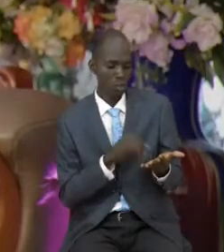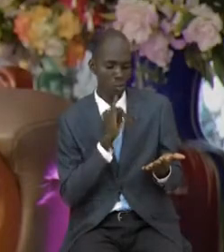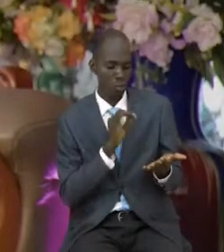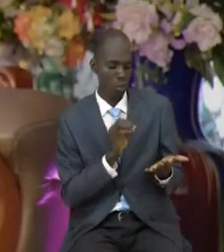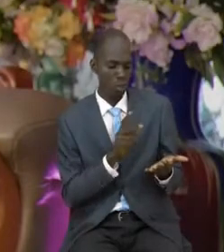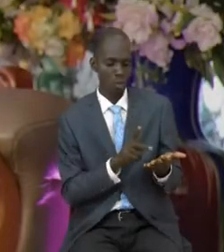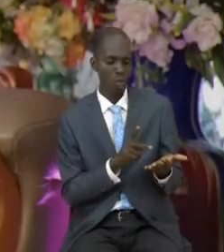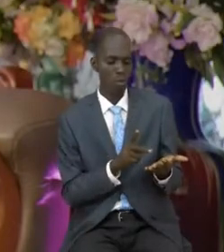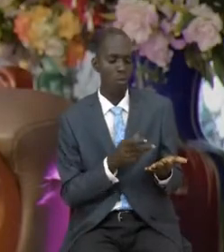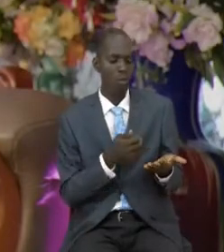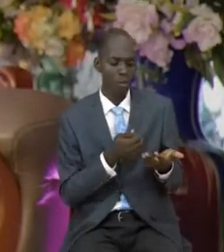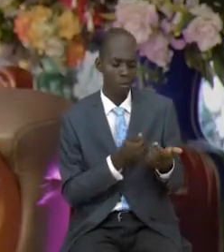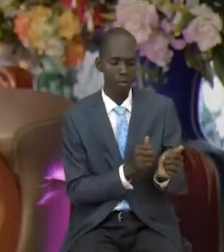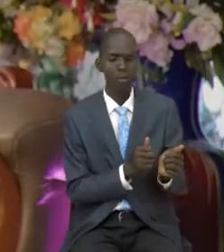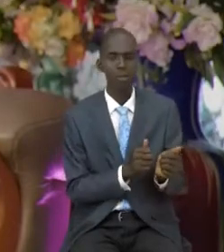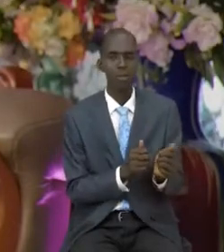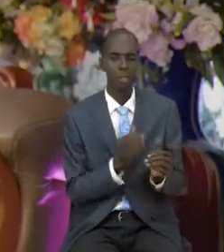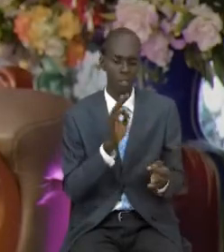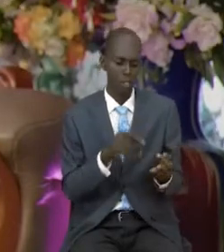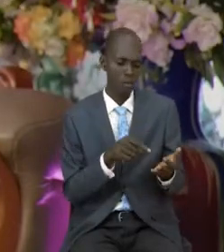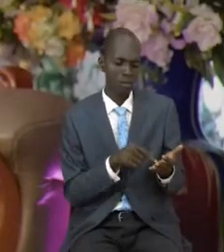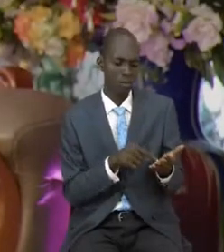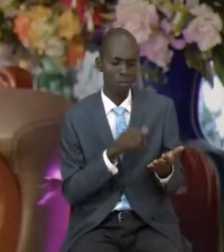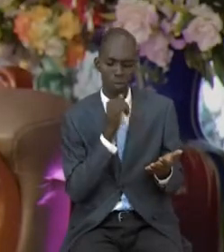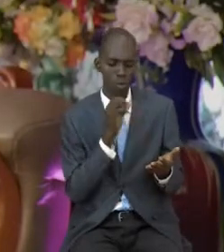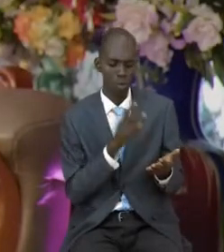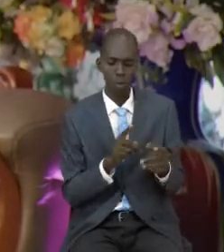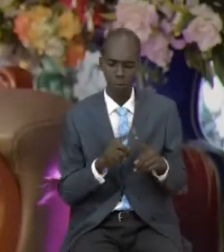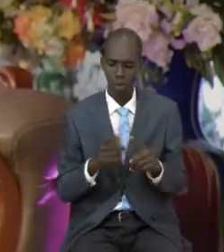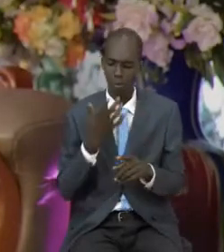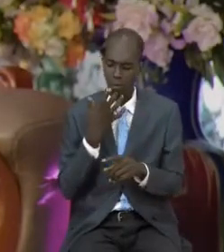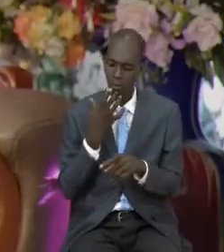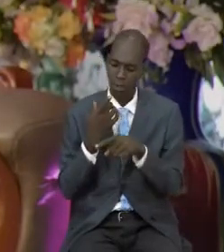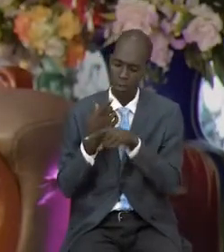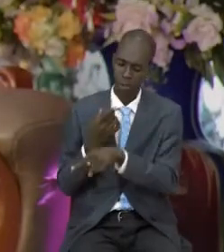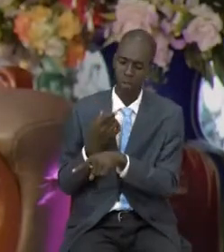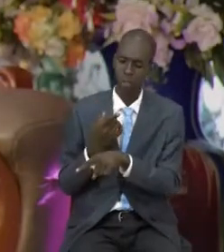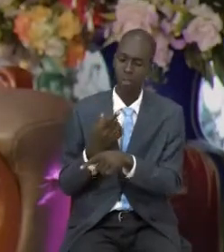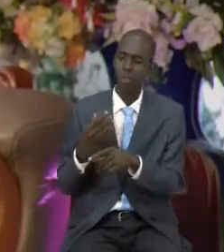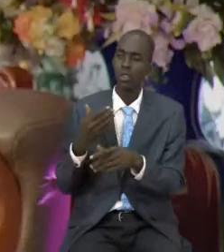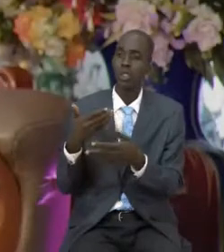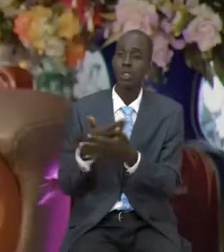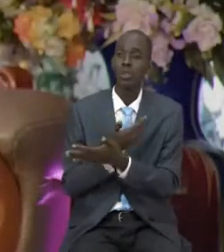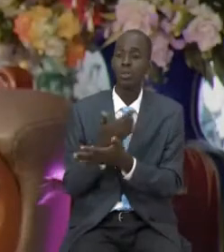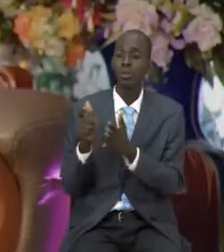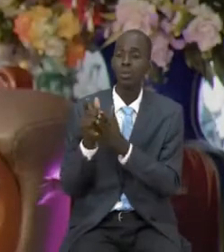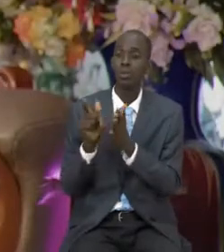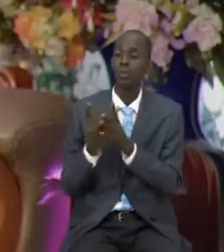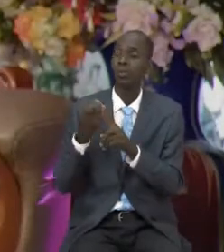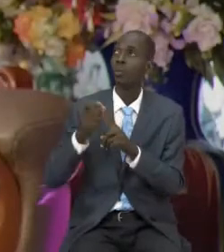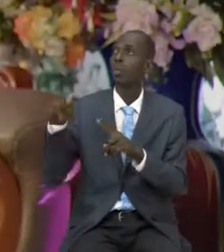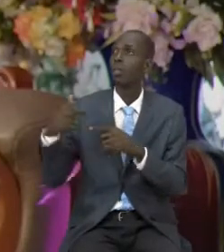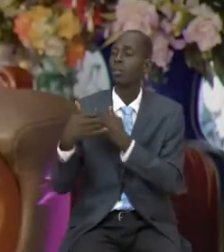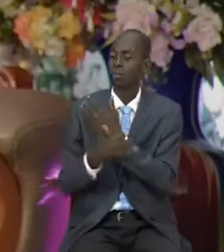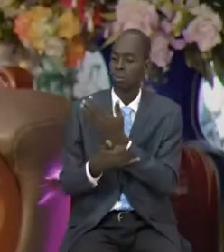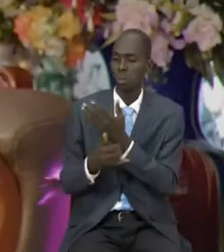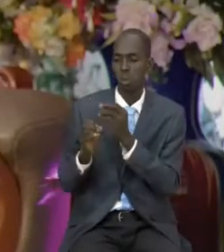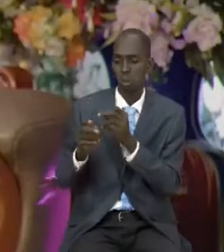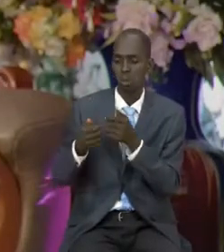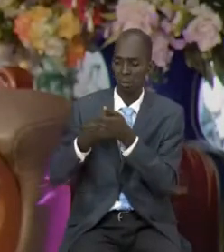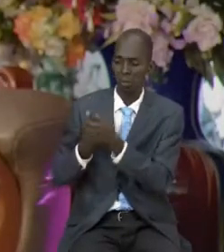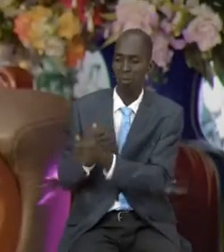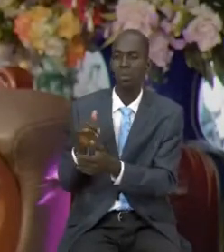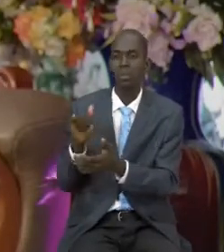he follows that. When the constitution of the other country, different from ours, is okay for him, he follows